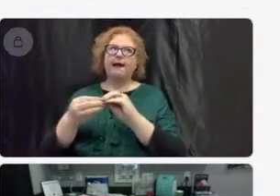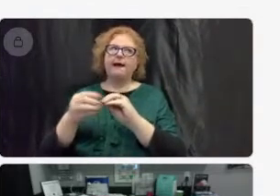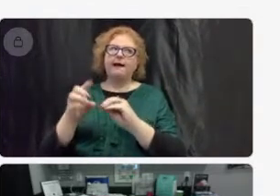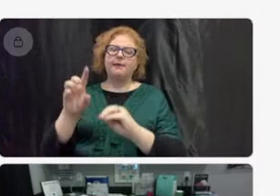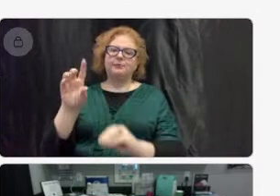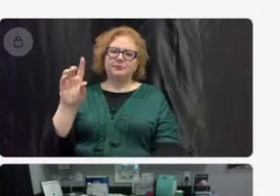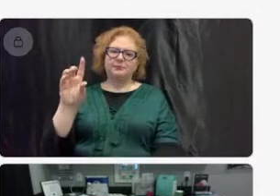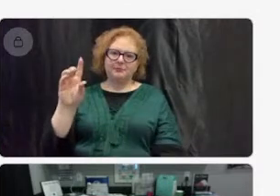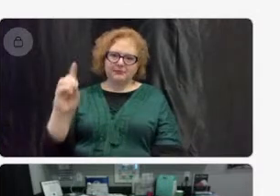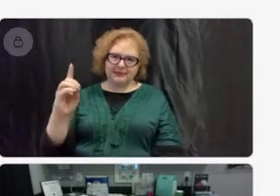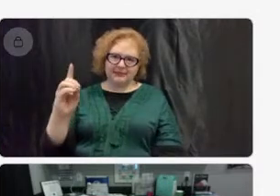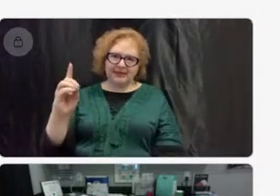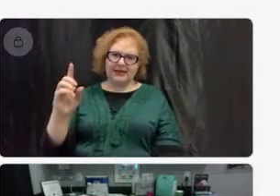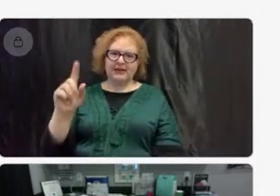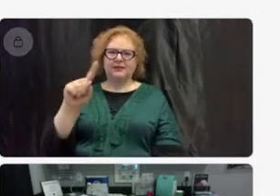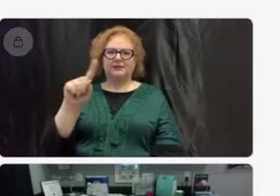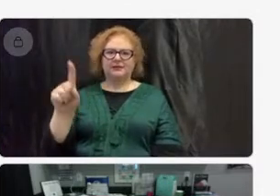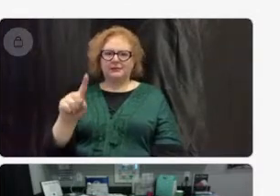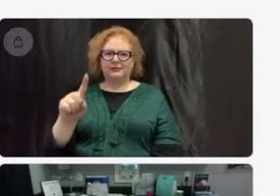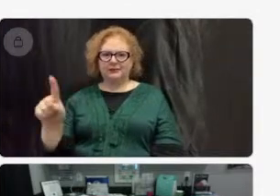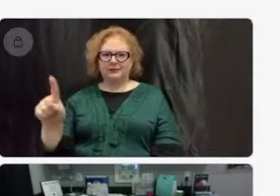D, Z